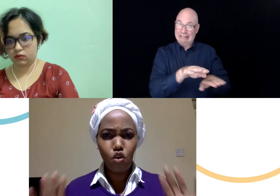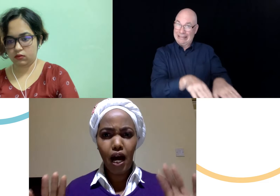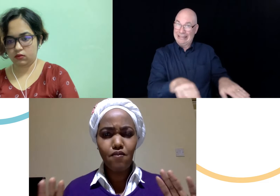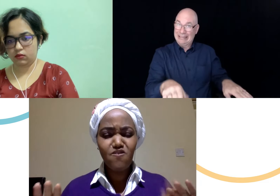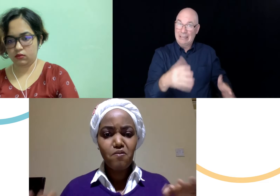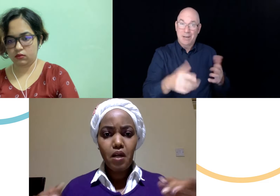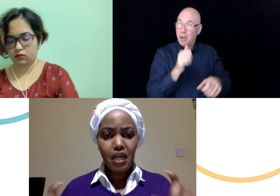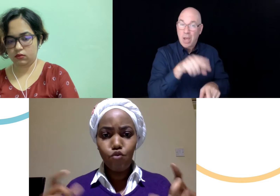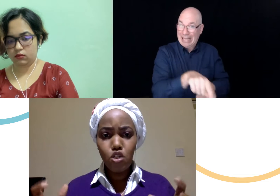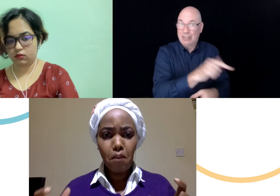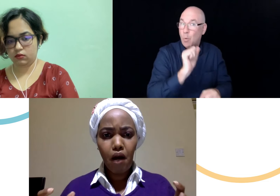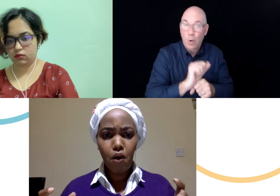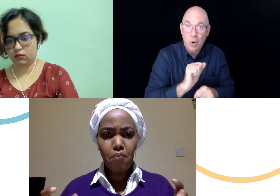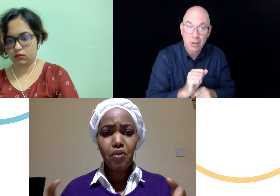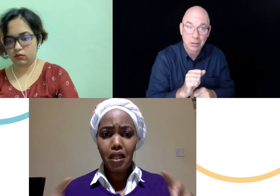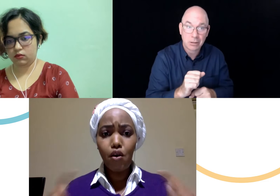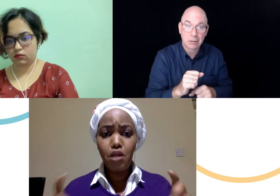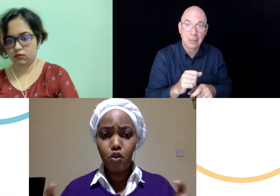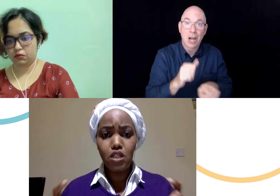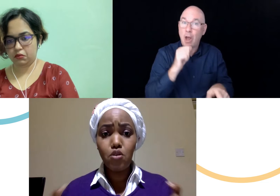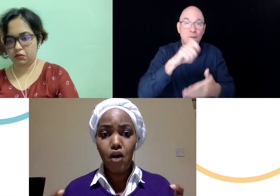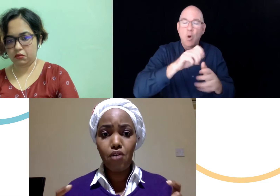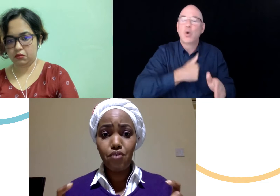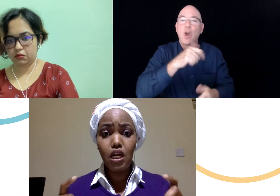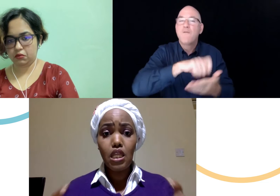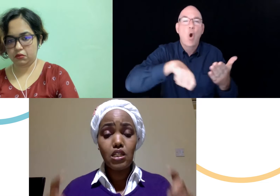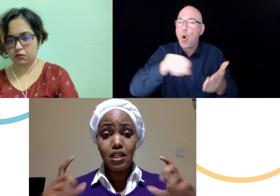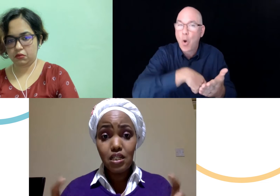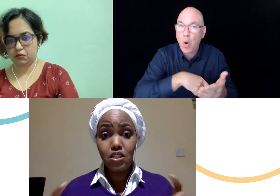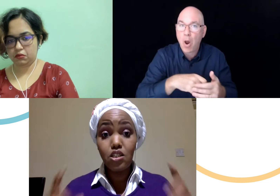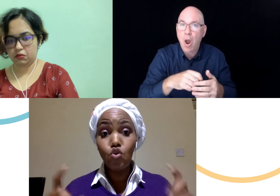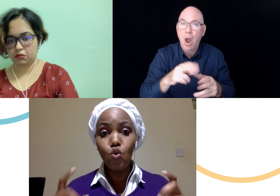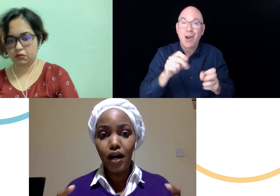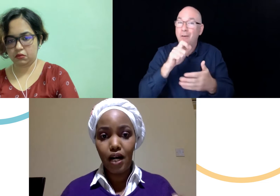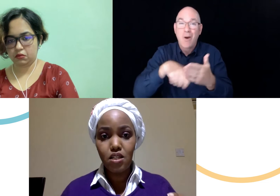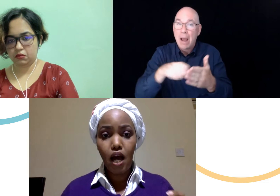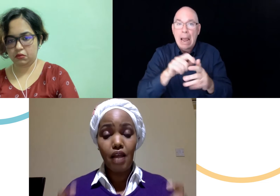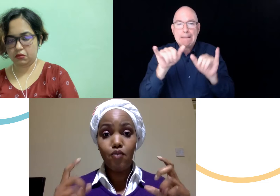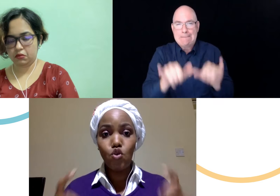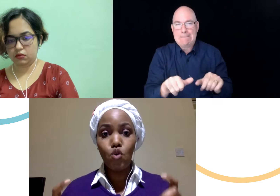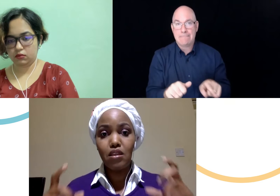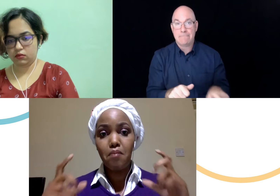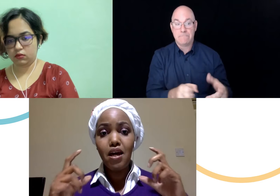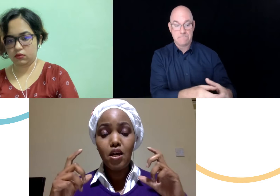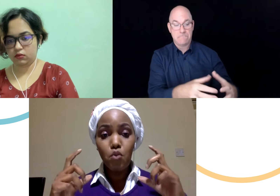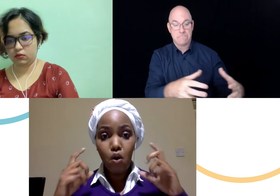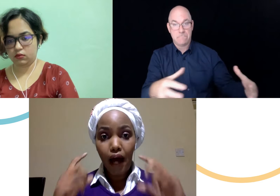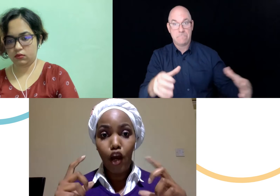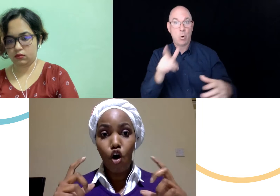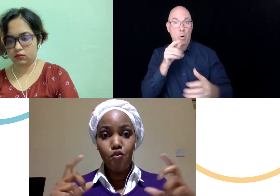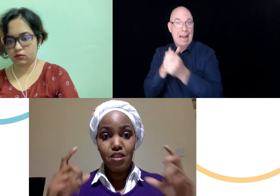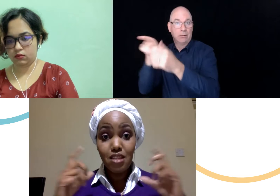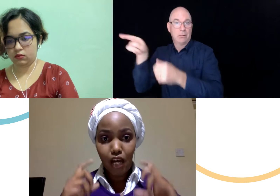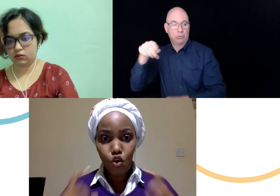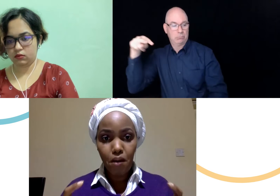vote, they don't have that voting power, they're an important demography that leaders need to look at, and they have to look at them with our